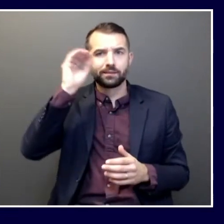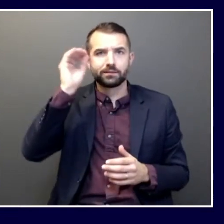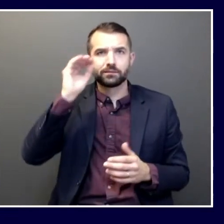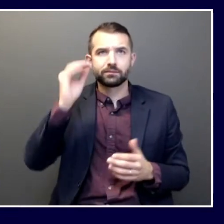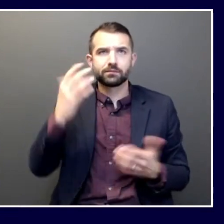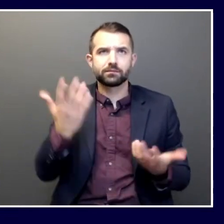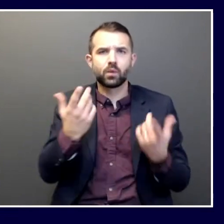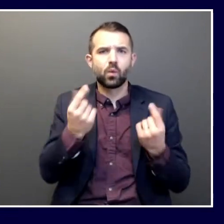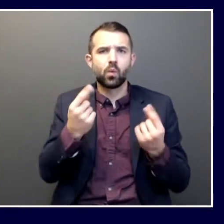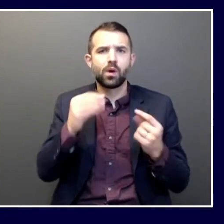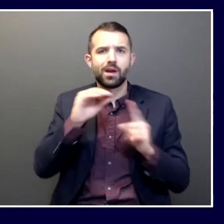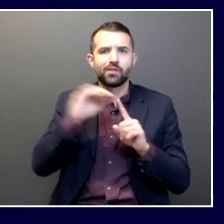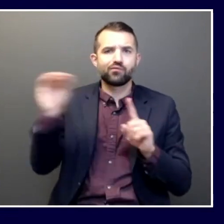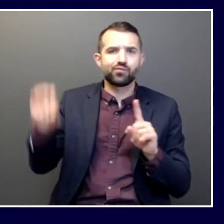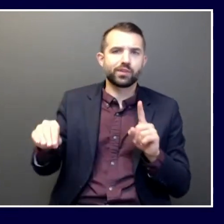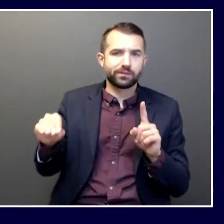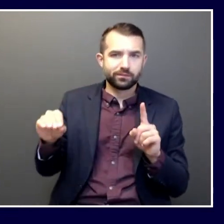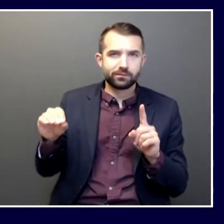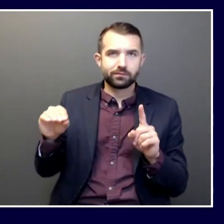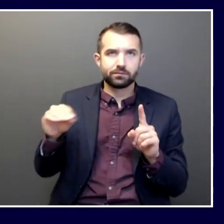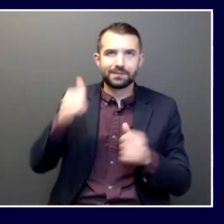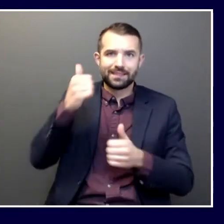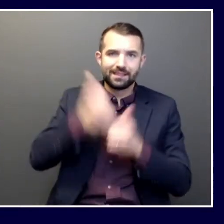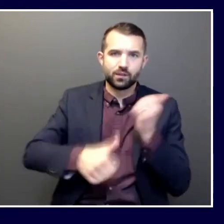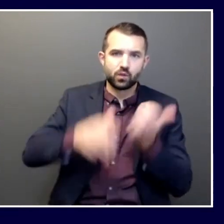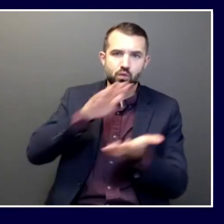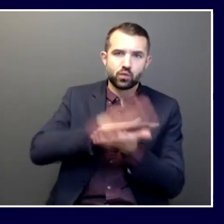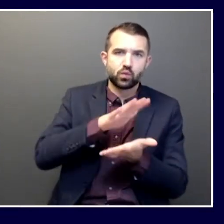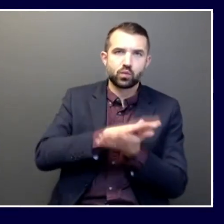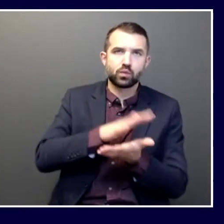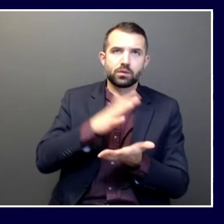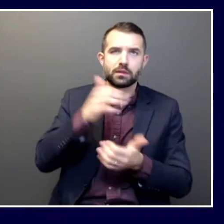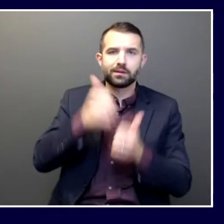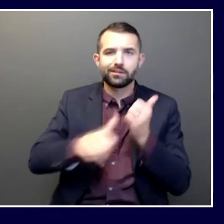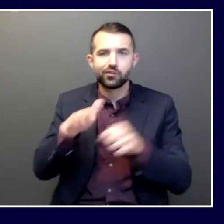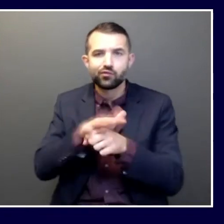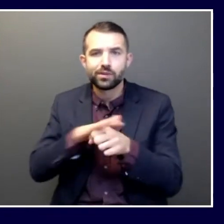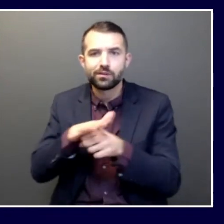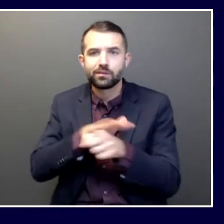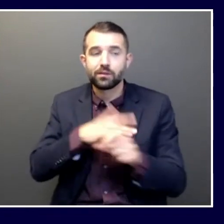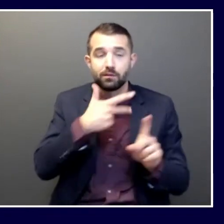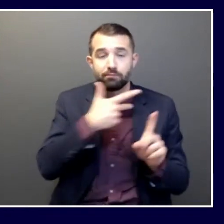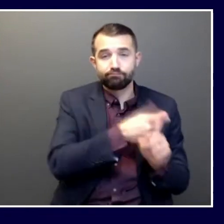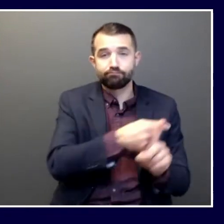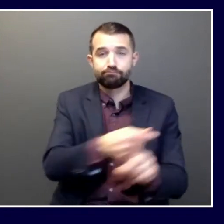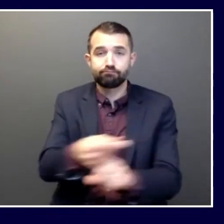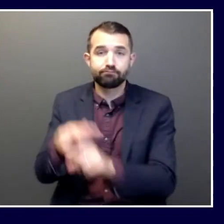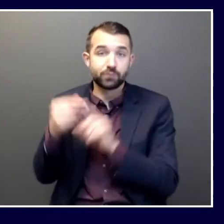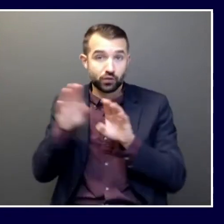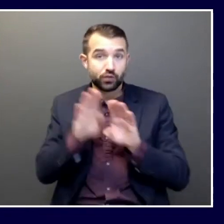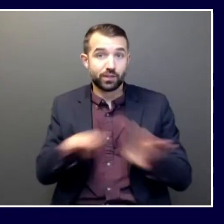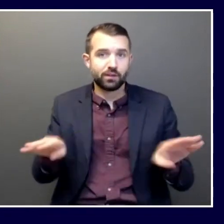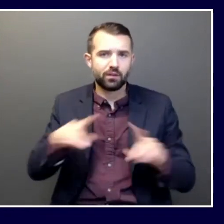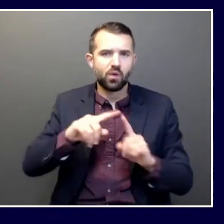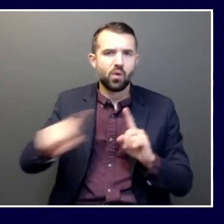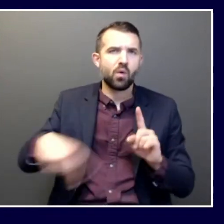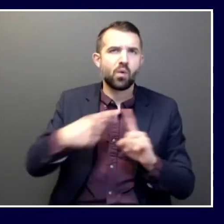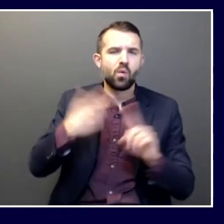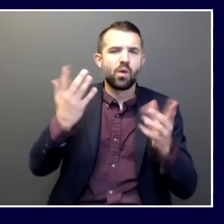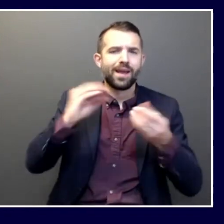imagine this works kind of similarly to the county by county approach, right? You know, if only a certain percentage of one campus is